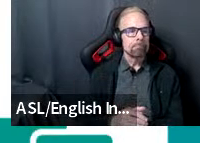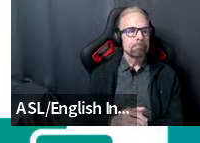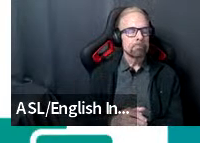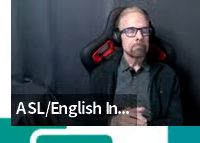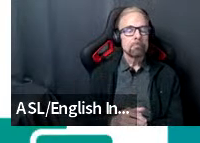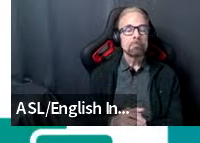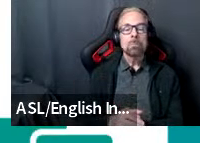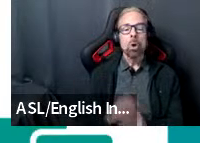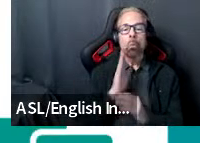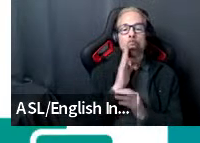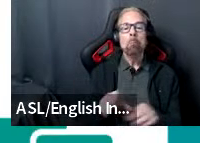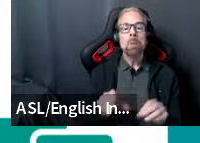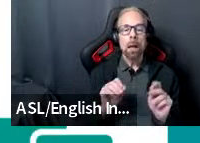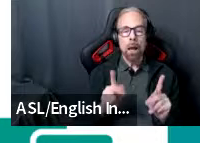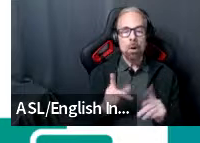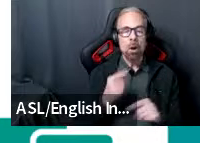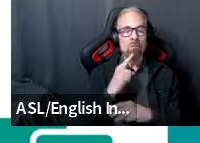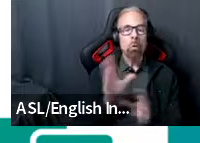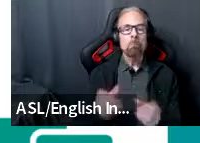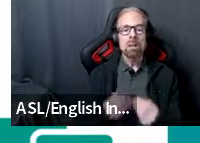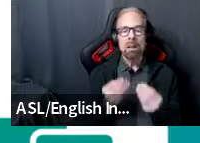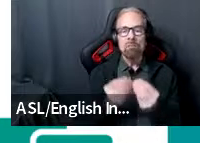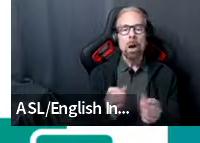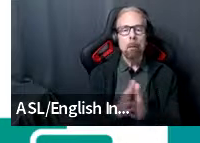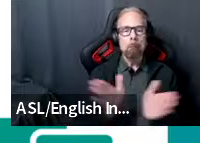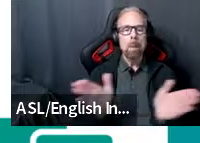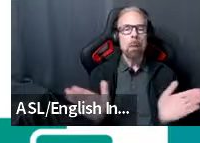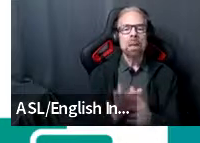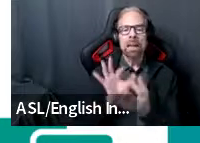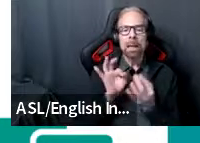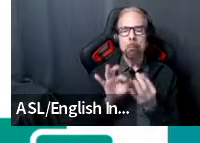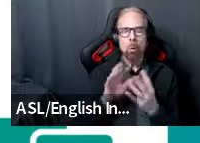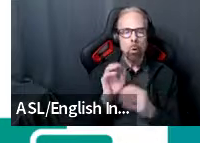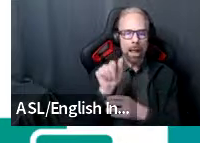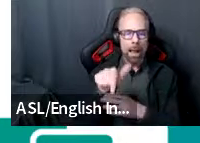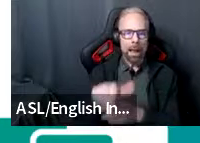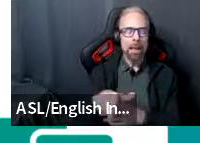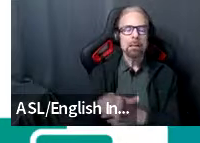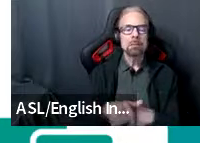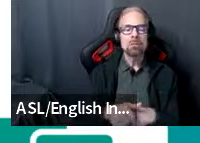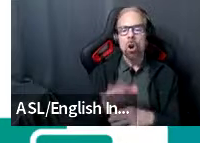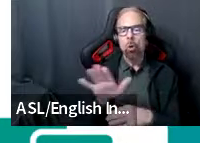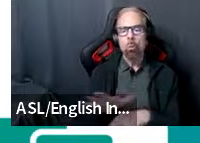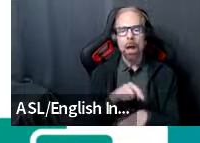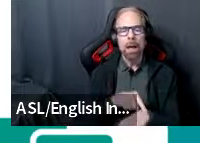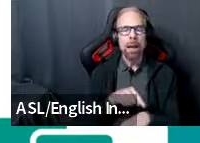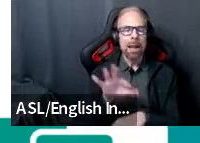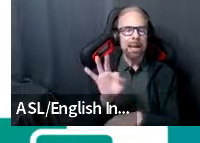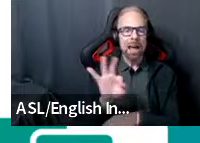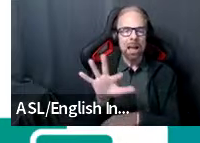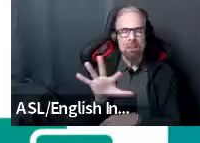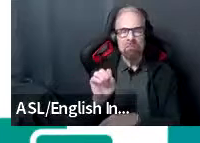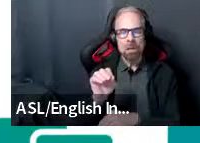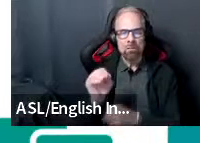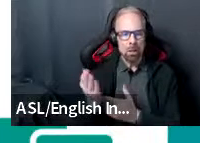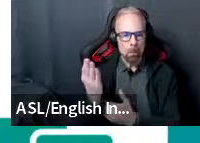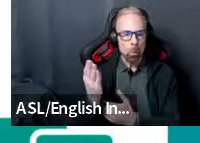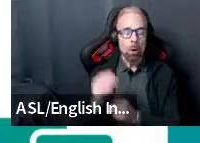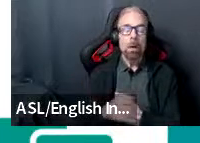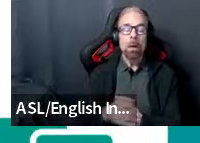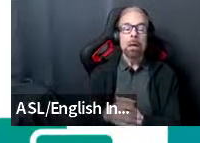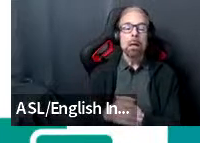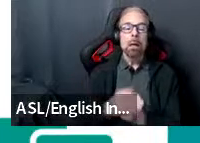There will be an opportunity to provide public input later around the meeting today, around 9:50 a.m. Please